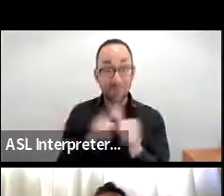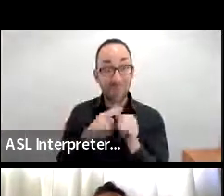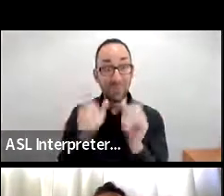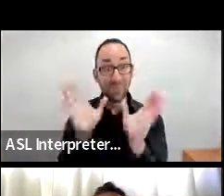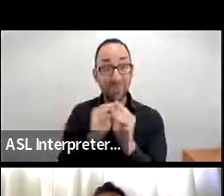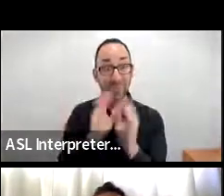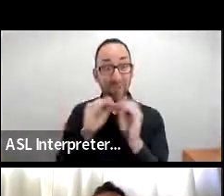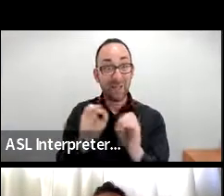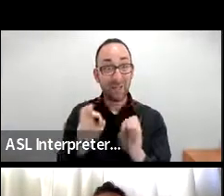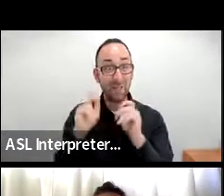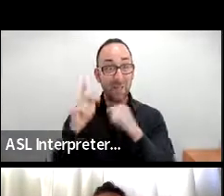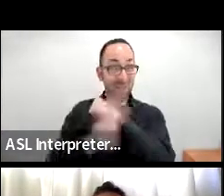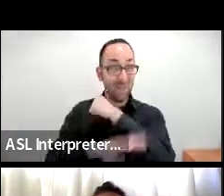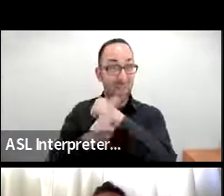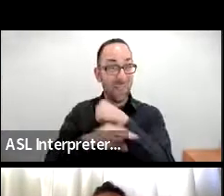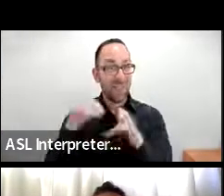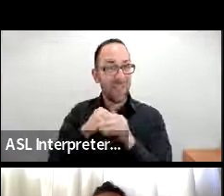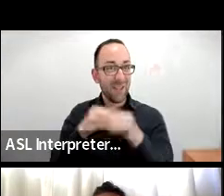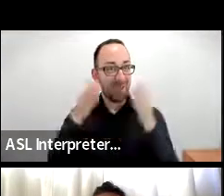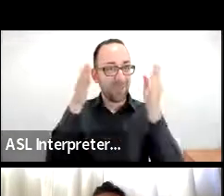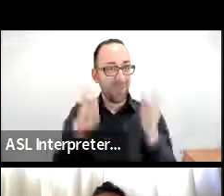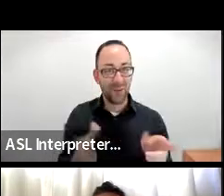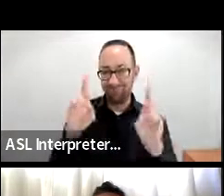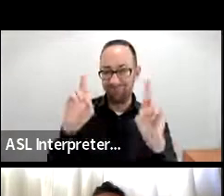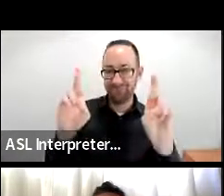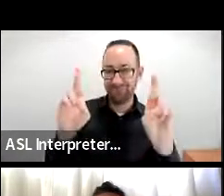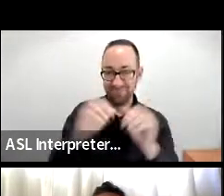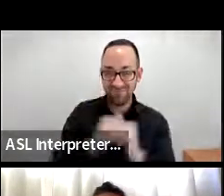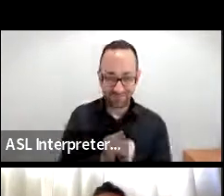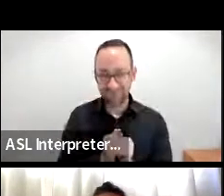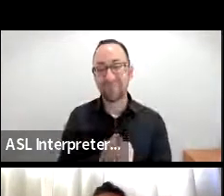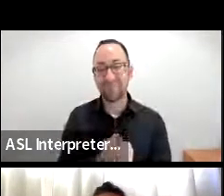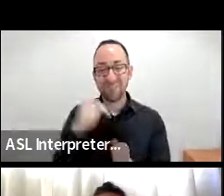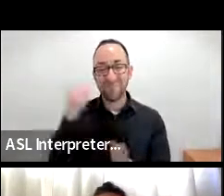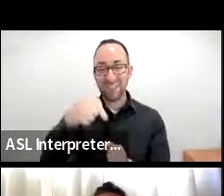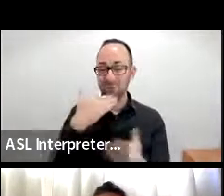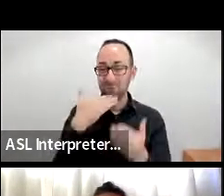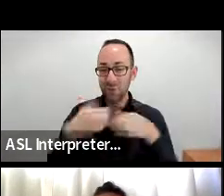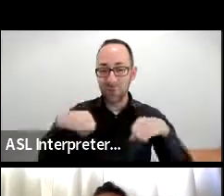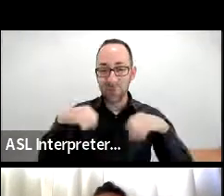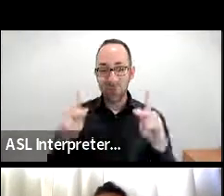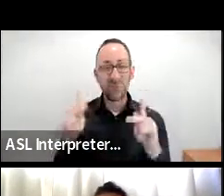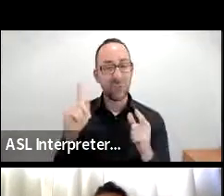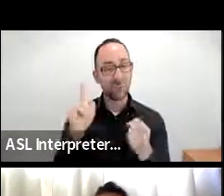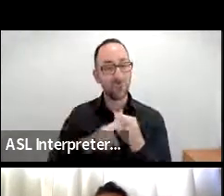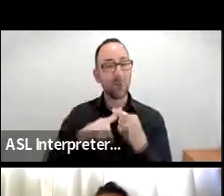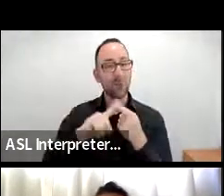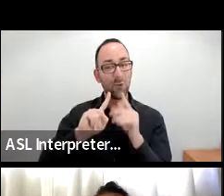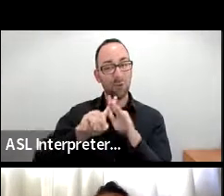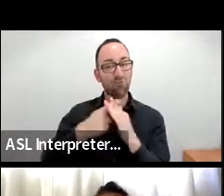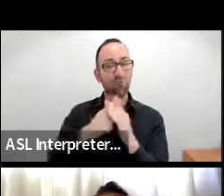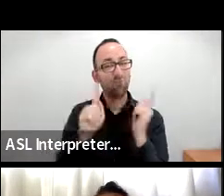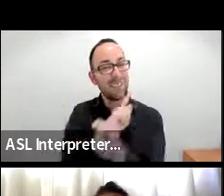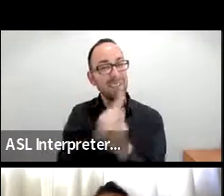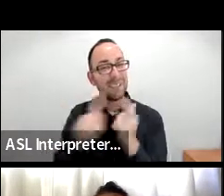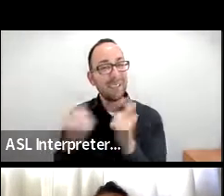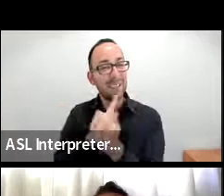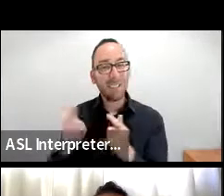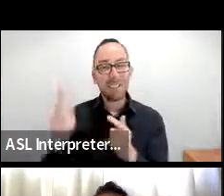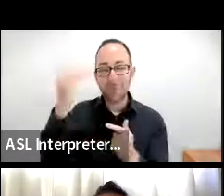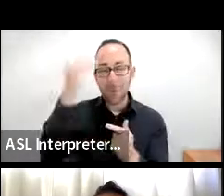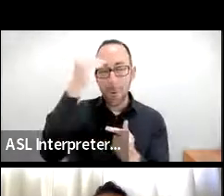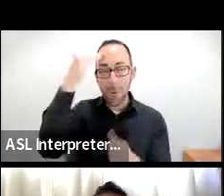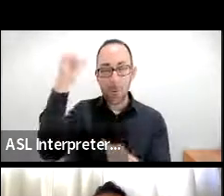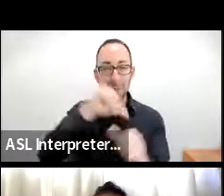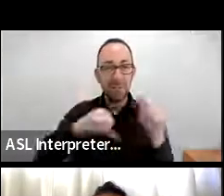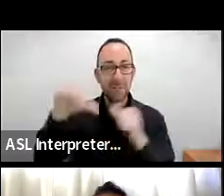meeting back in the fall, actually in person, but this was a good opportunity at least to get us familiar with each other and have a more